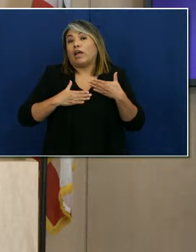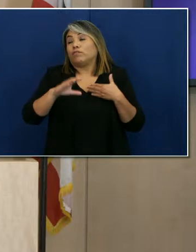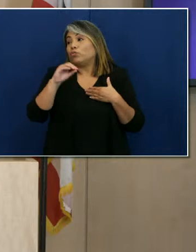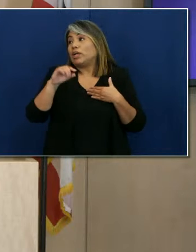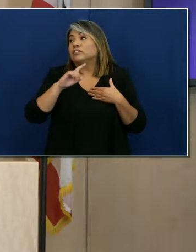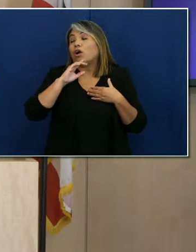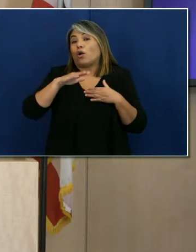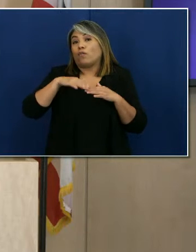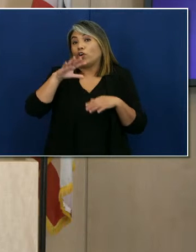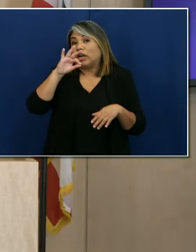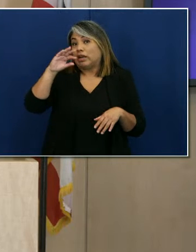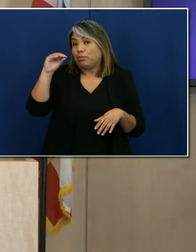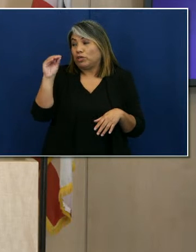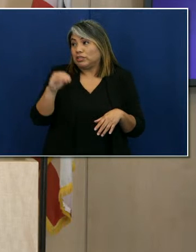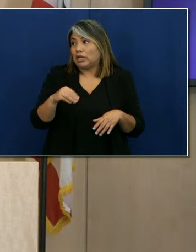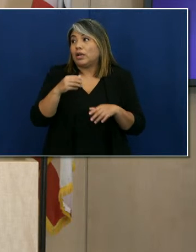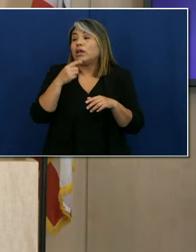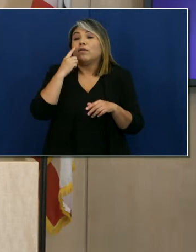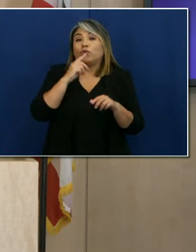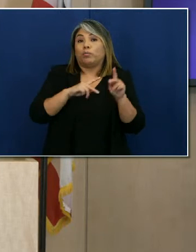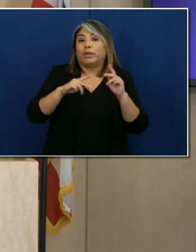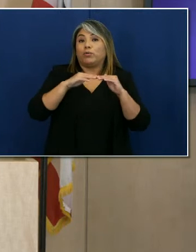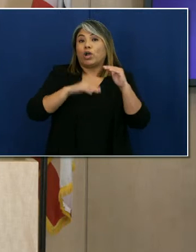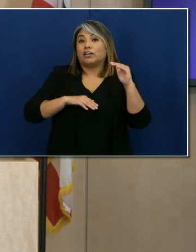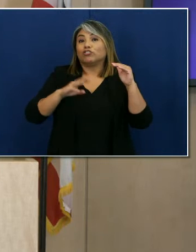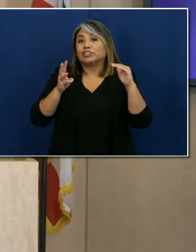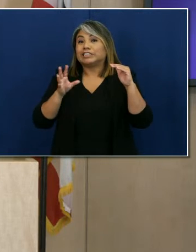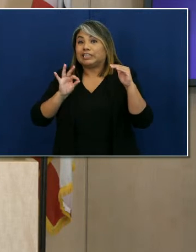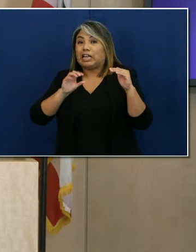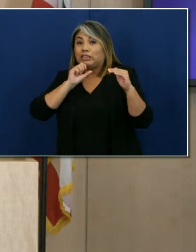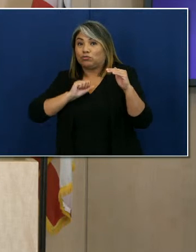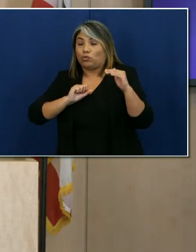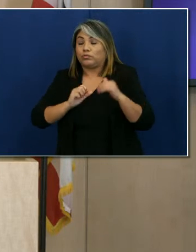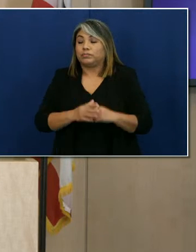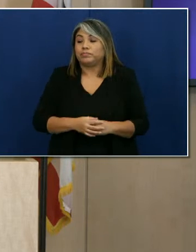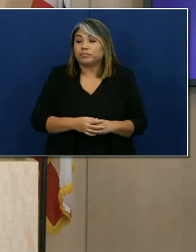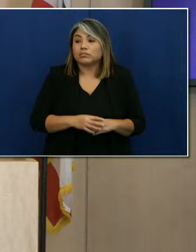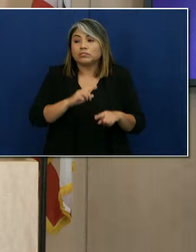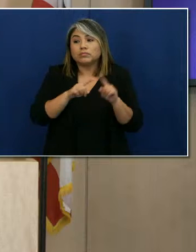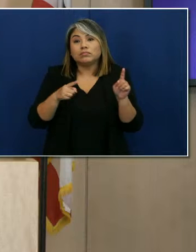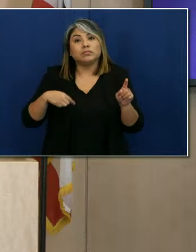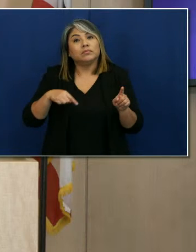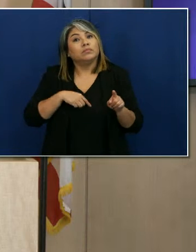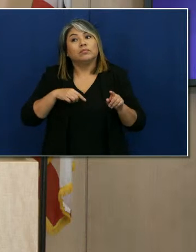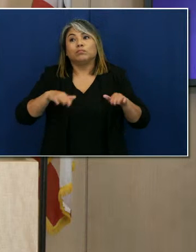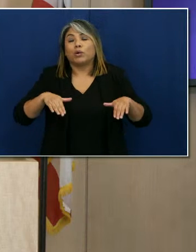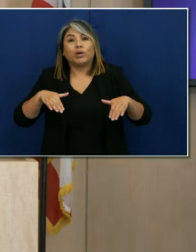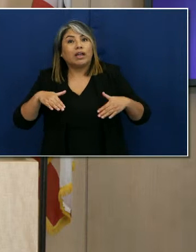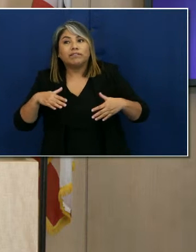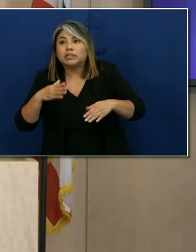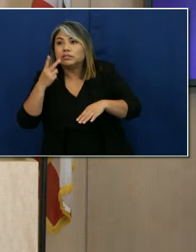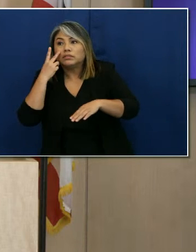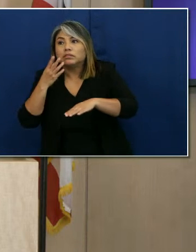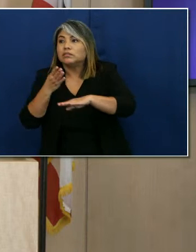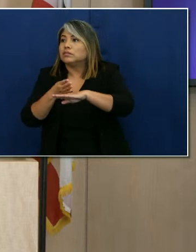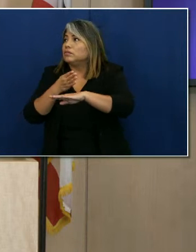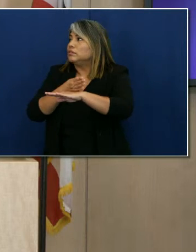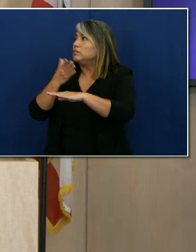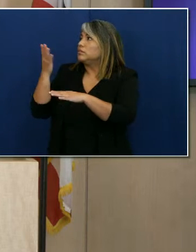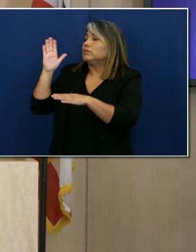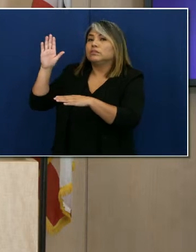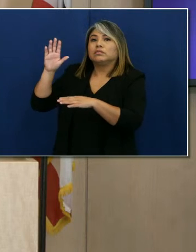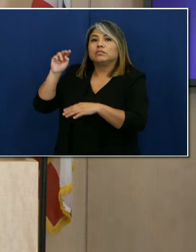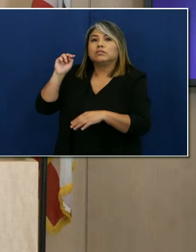are over 99% for people under 69 years old, but we haven't progressed through Newsom's